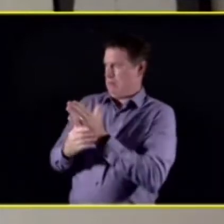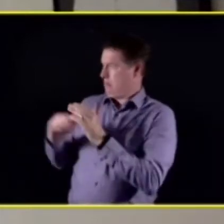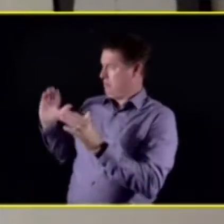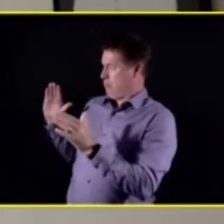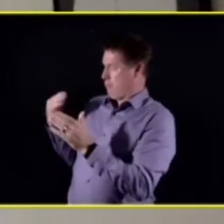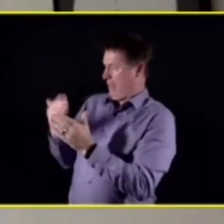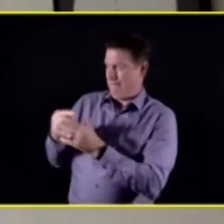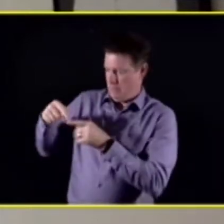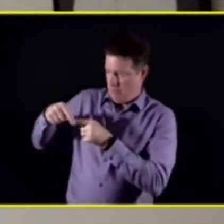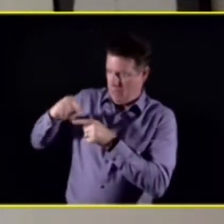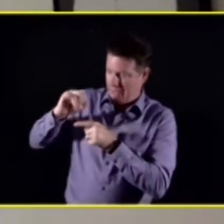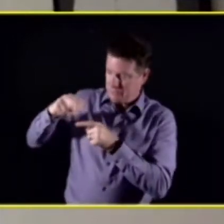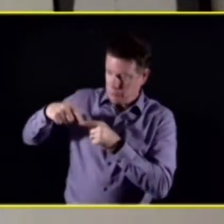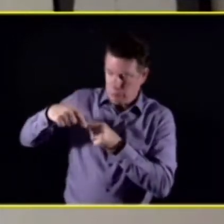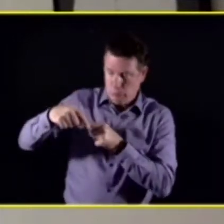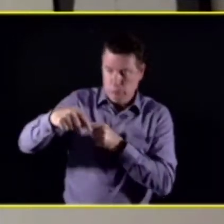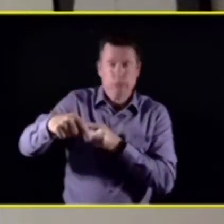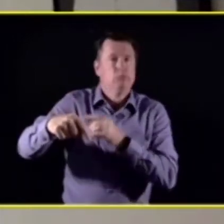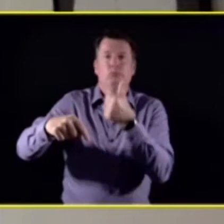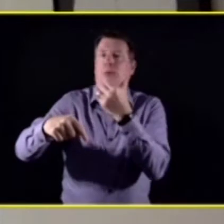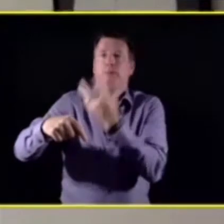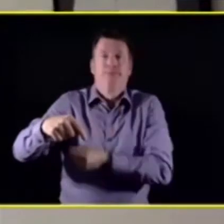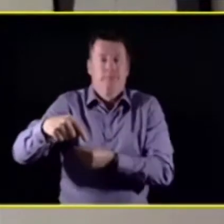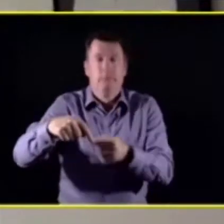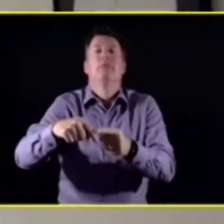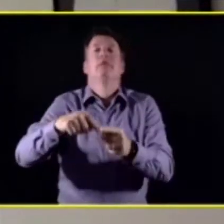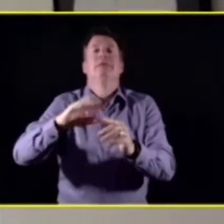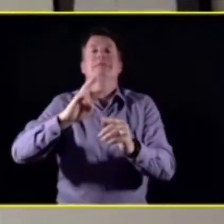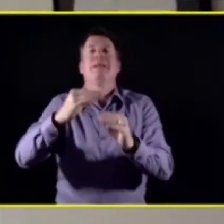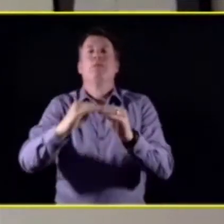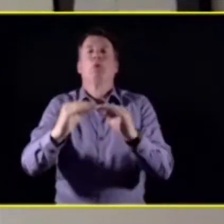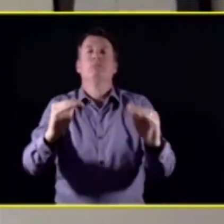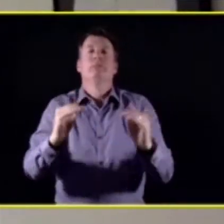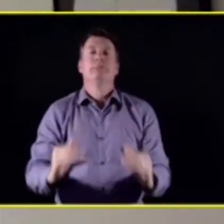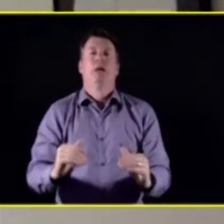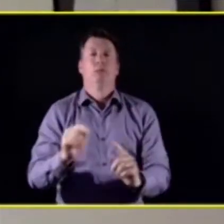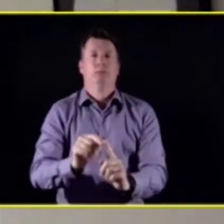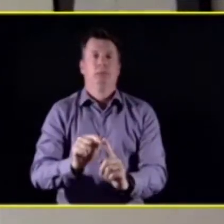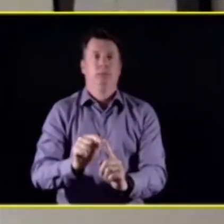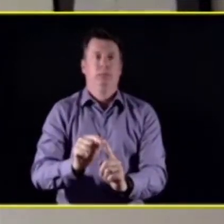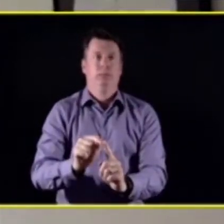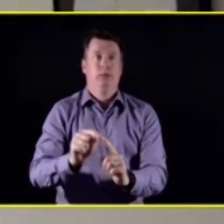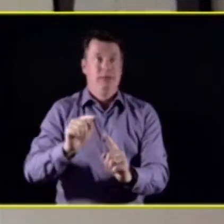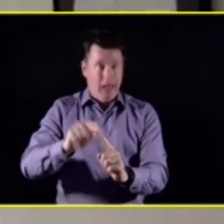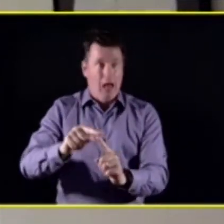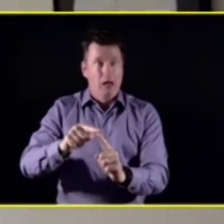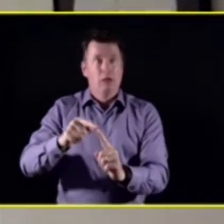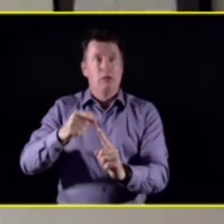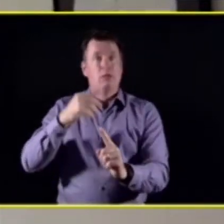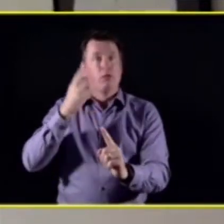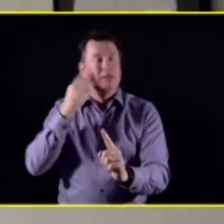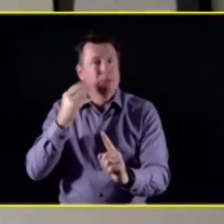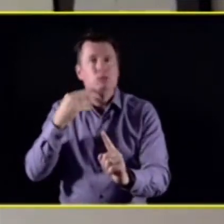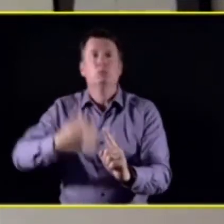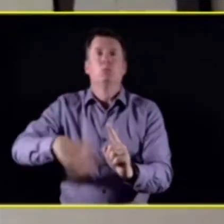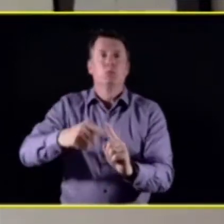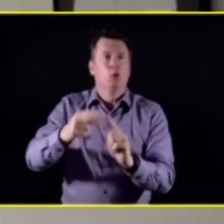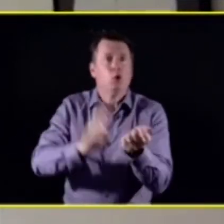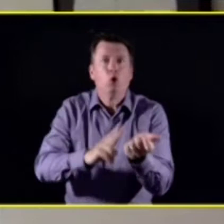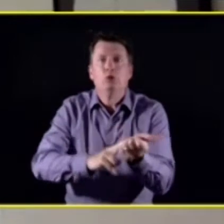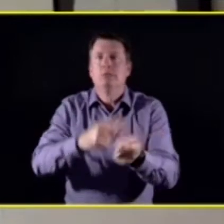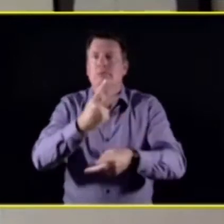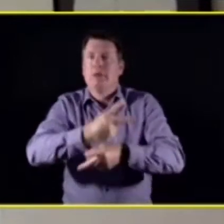doctors, nurses. I was well informed. I wasn't scared at all because I had such good